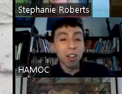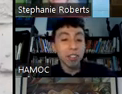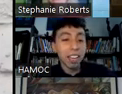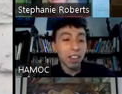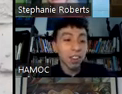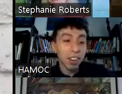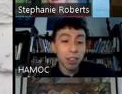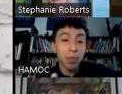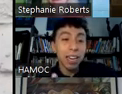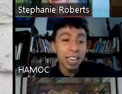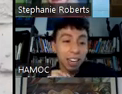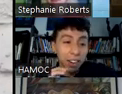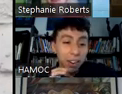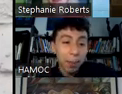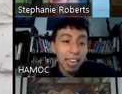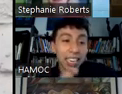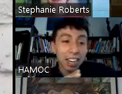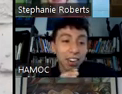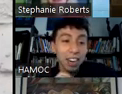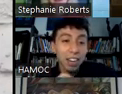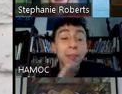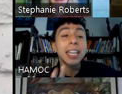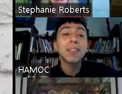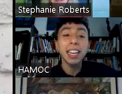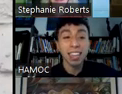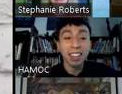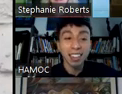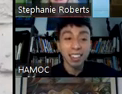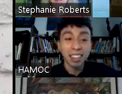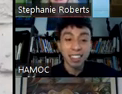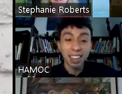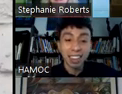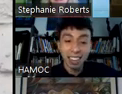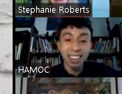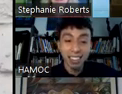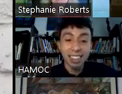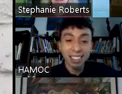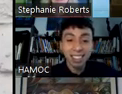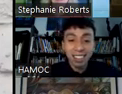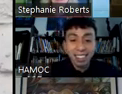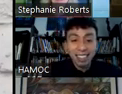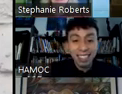And I think like your 3D, your painting and your mixed media.